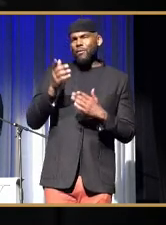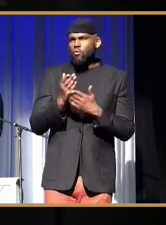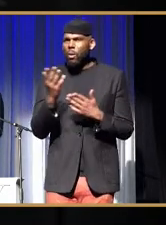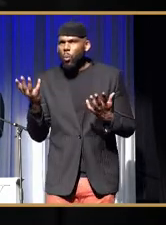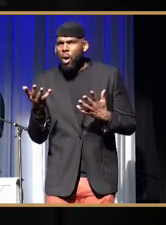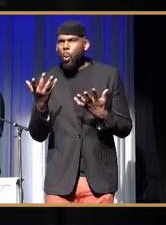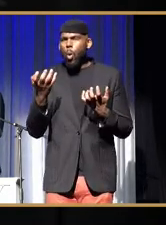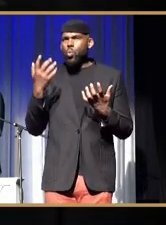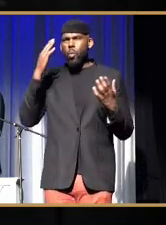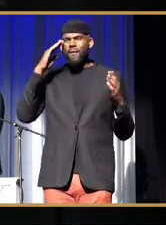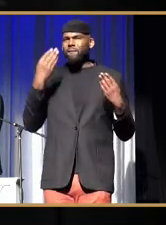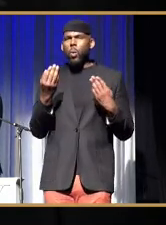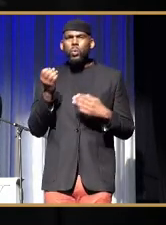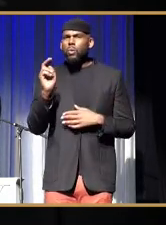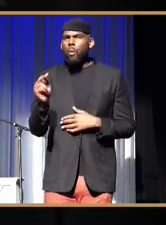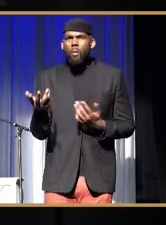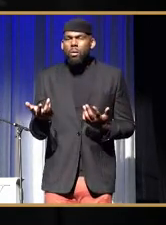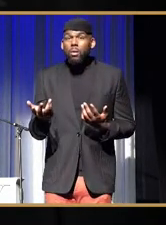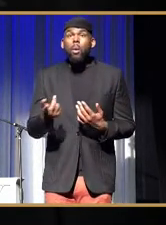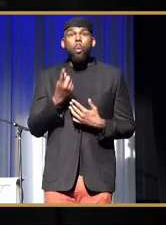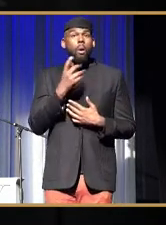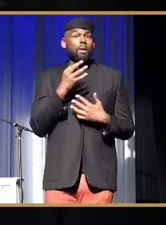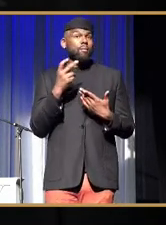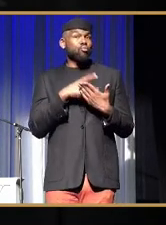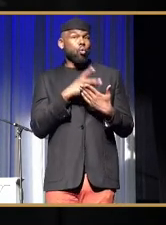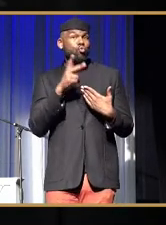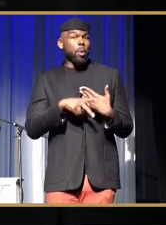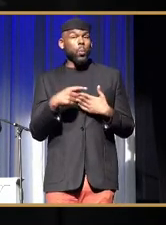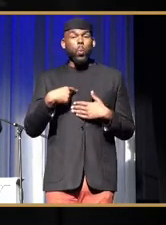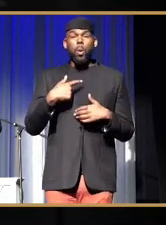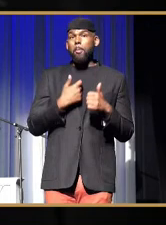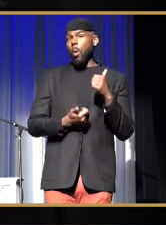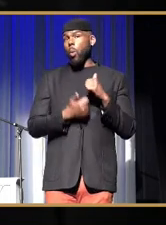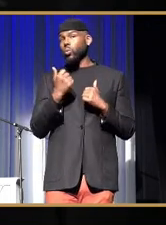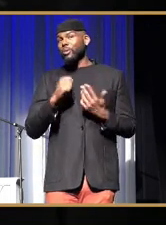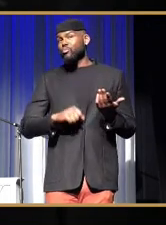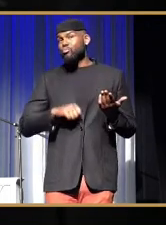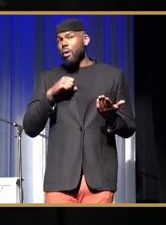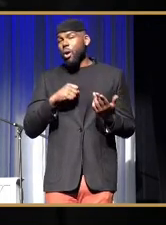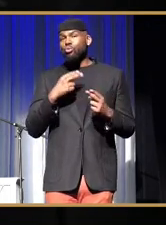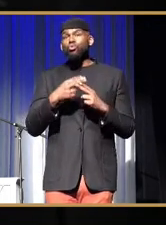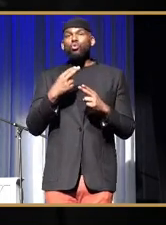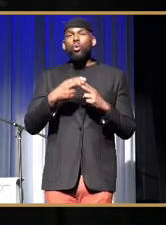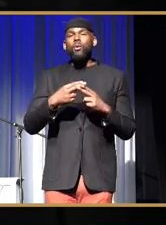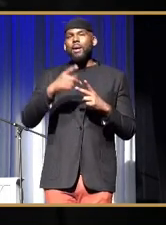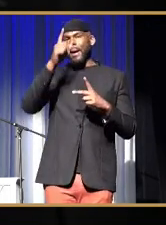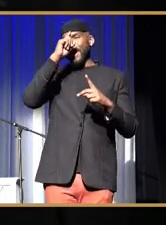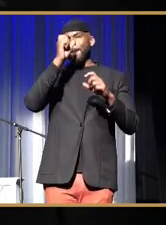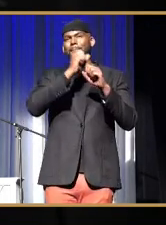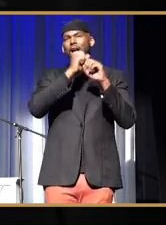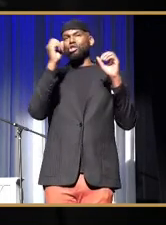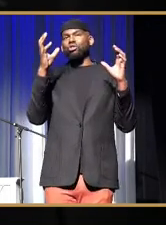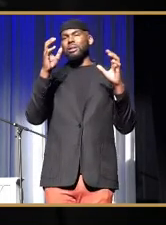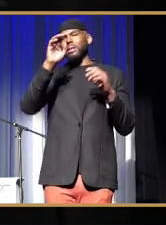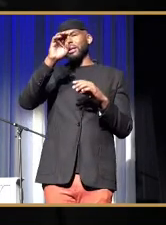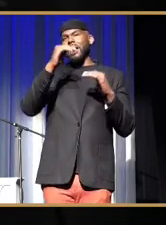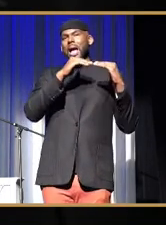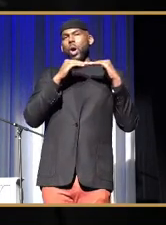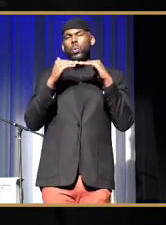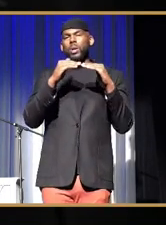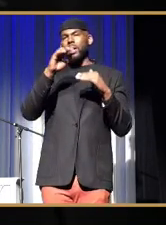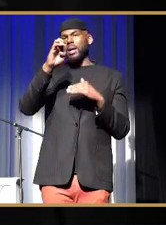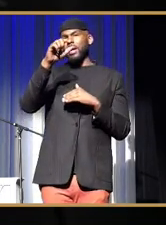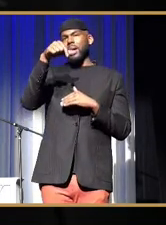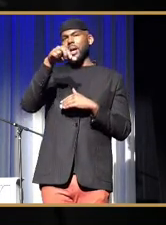focus on? One of the programs we are most proud of is called Imagining Equity. The